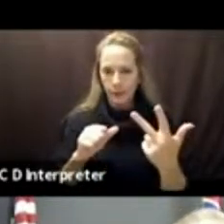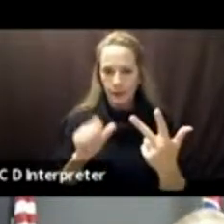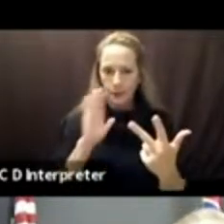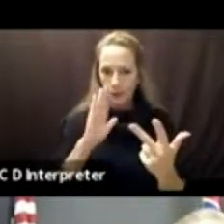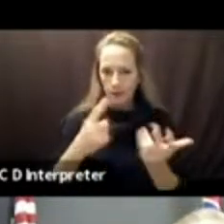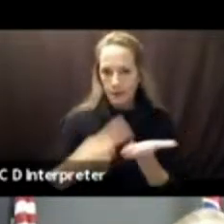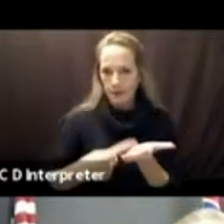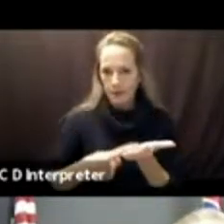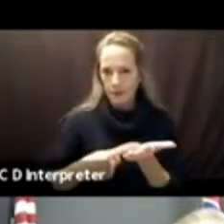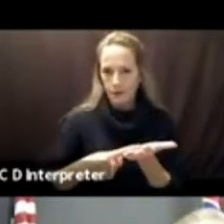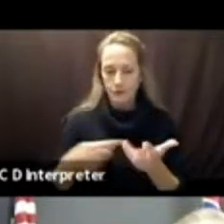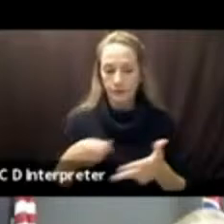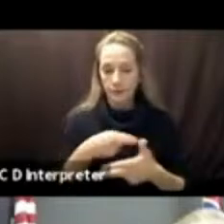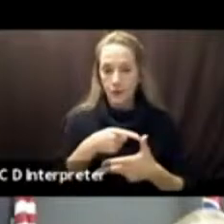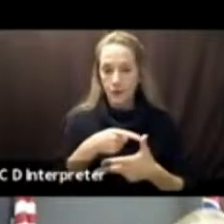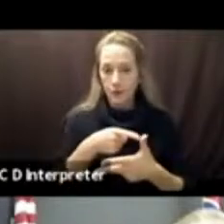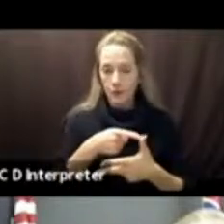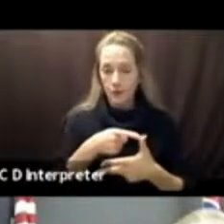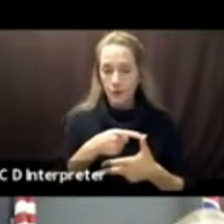and the first is